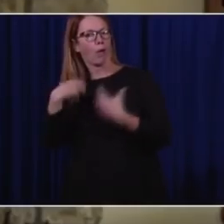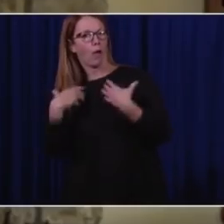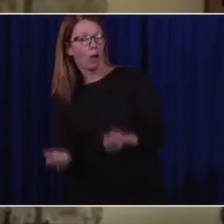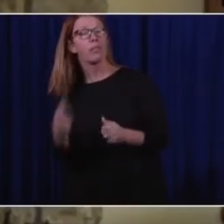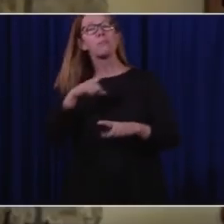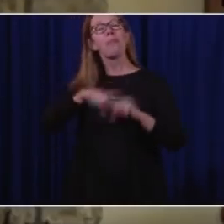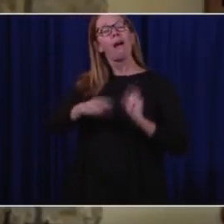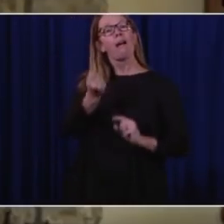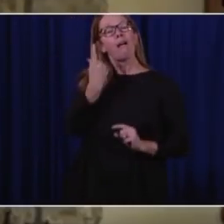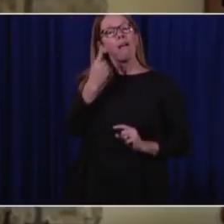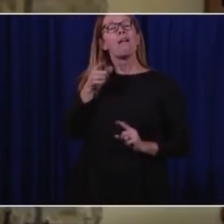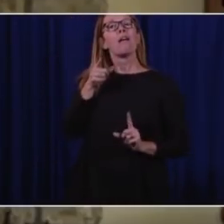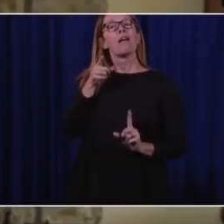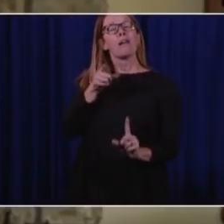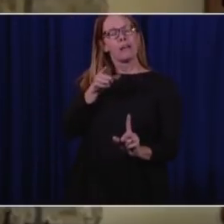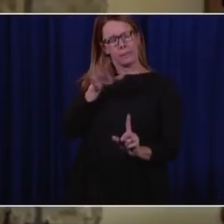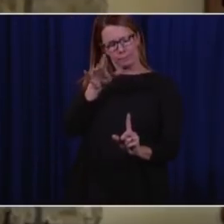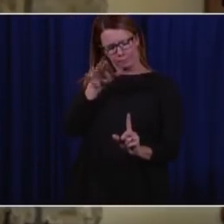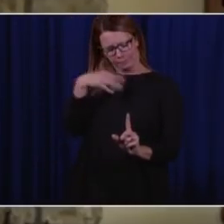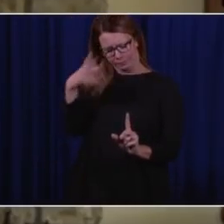heard about,